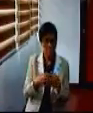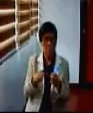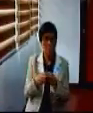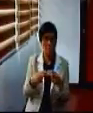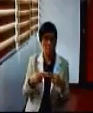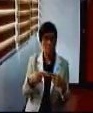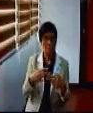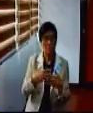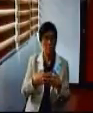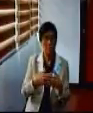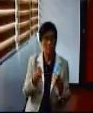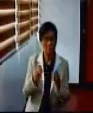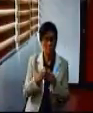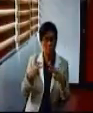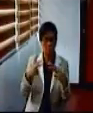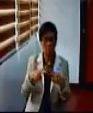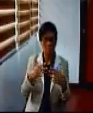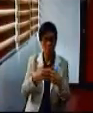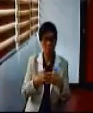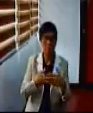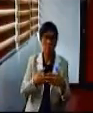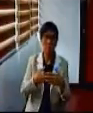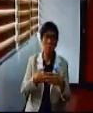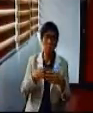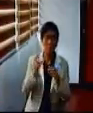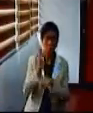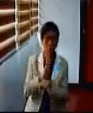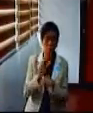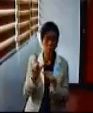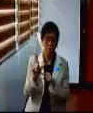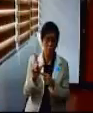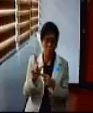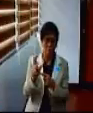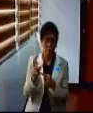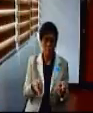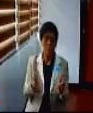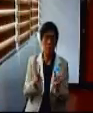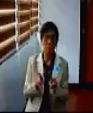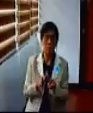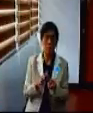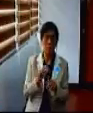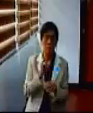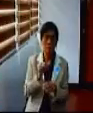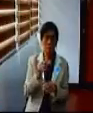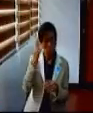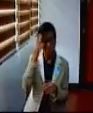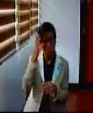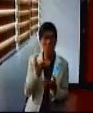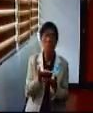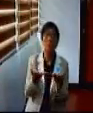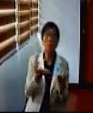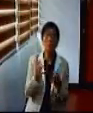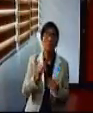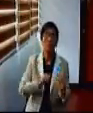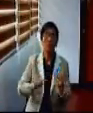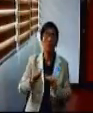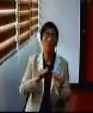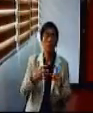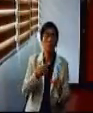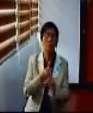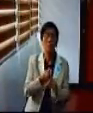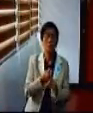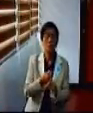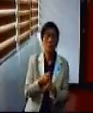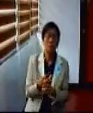is launched. So the value of assessing is to know where your activities will impact, and you